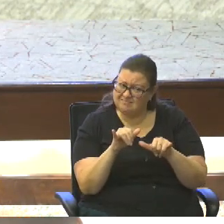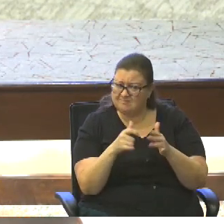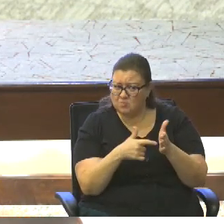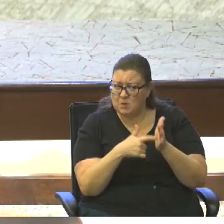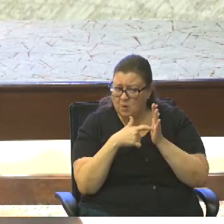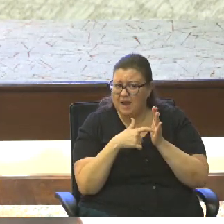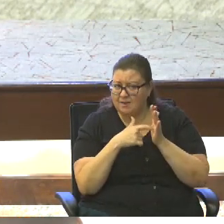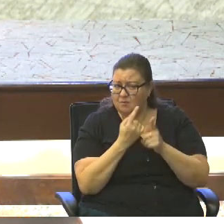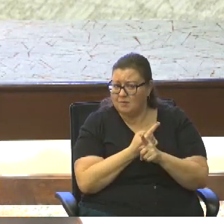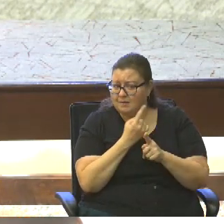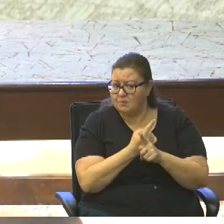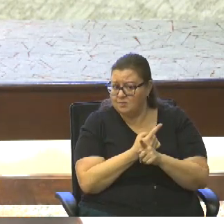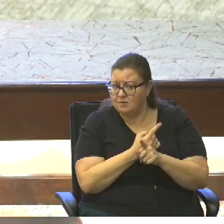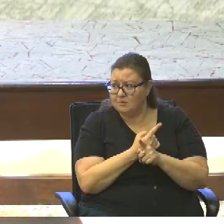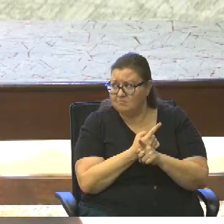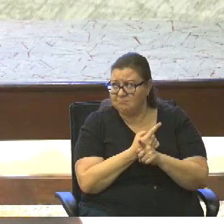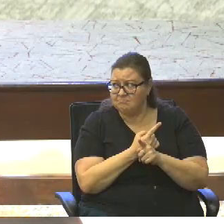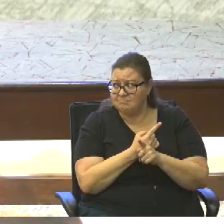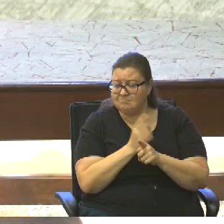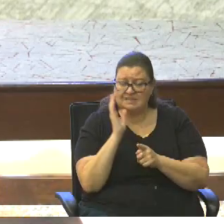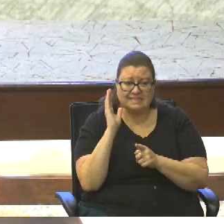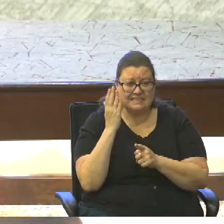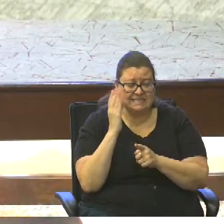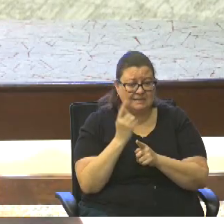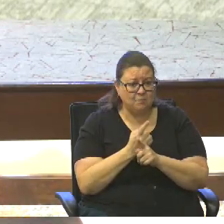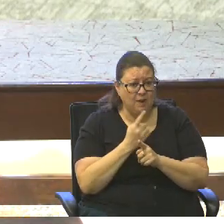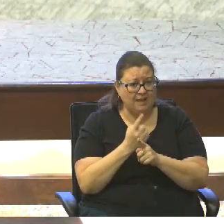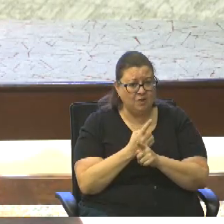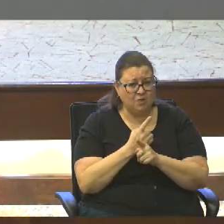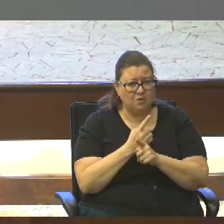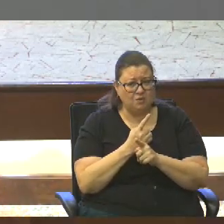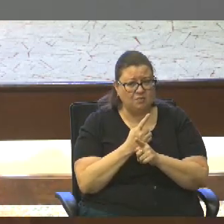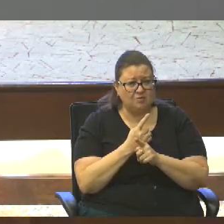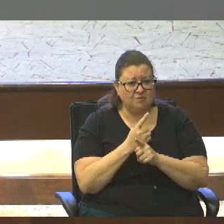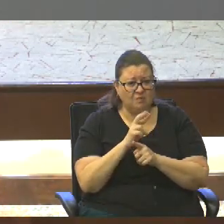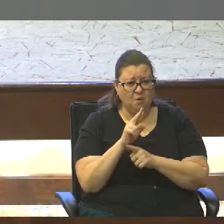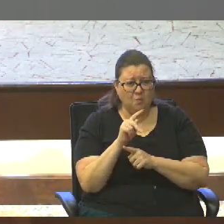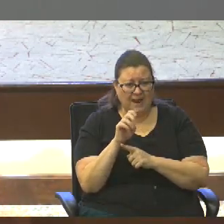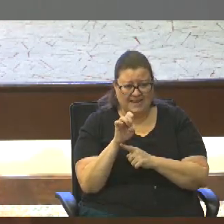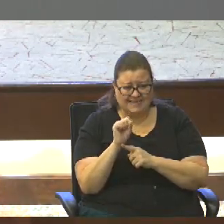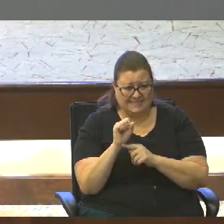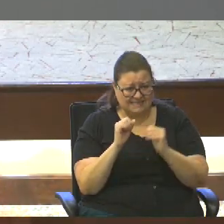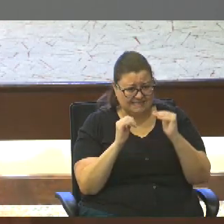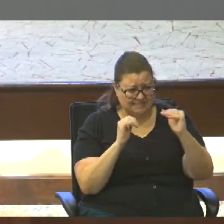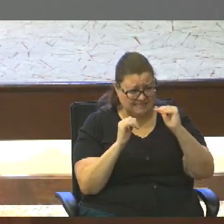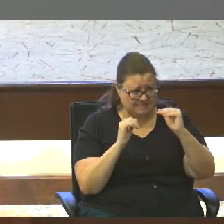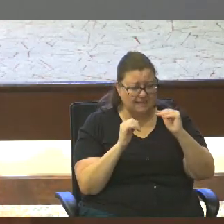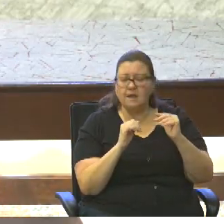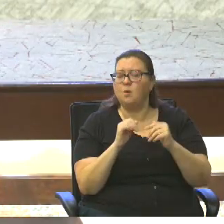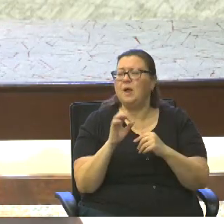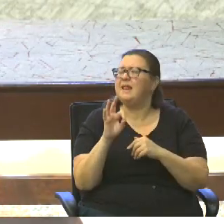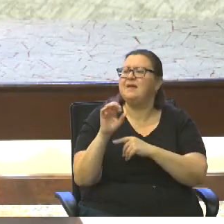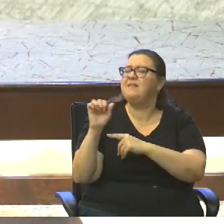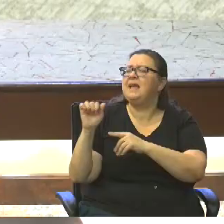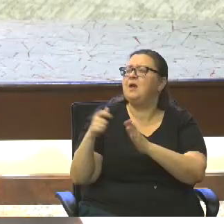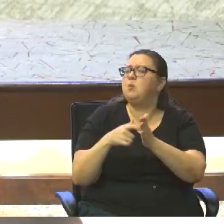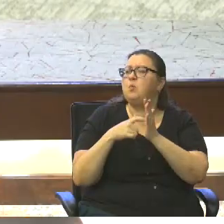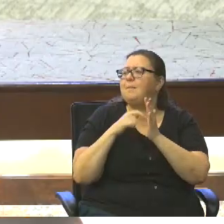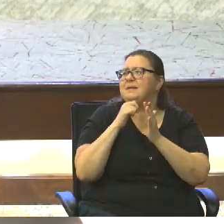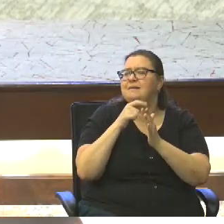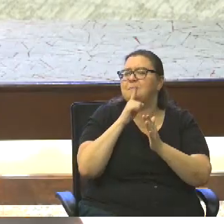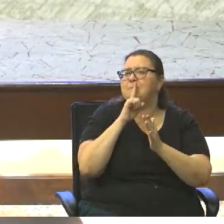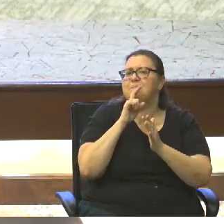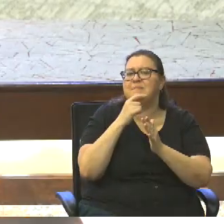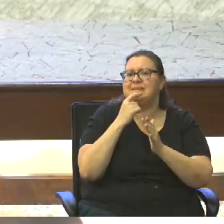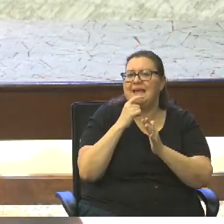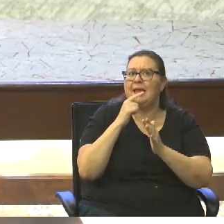a regular, sounds to me like a regular study of a rate study. It doesn't necessarily, the FAA requirements don't necessarily require that you do a